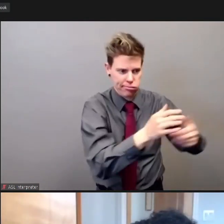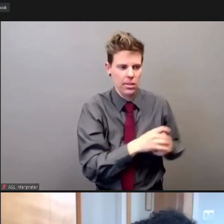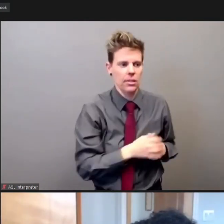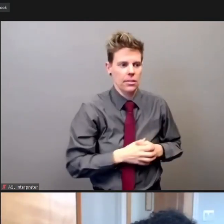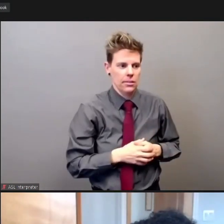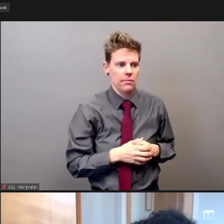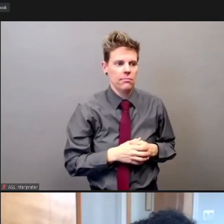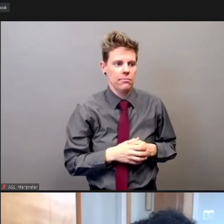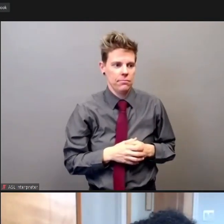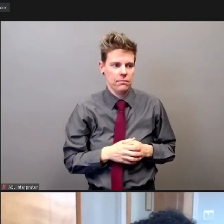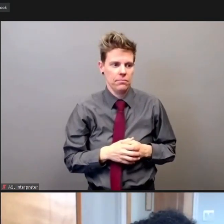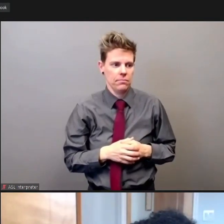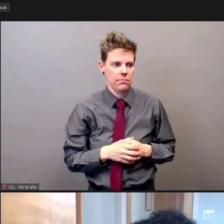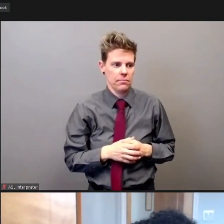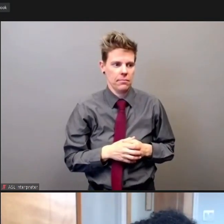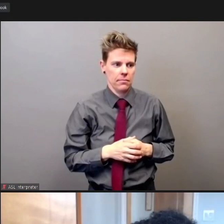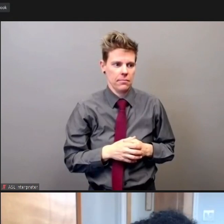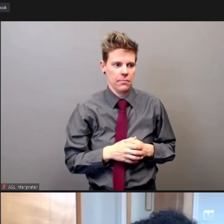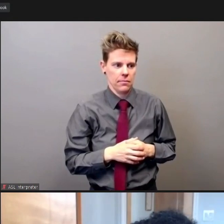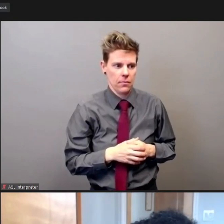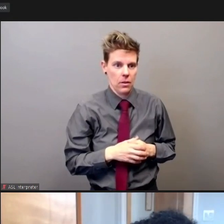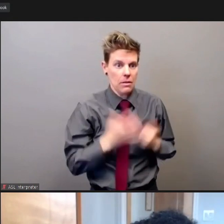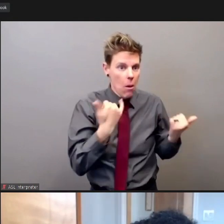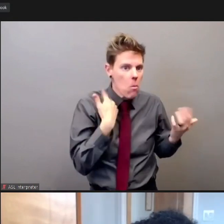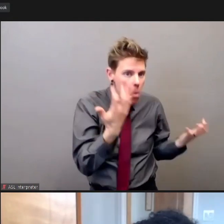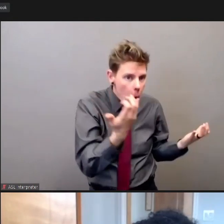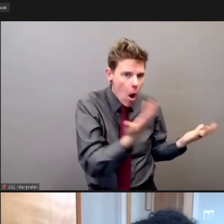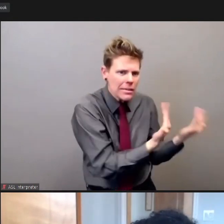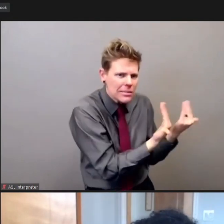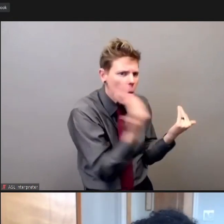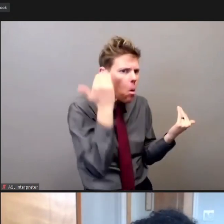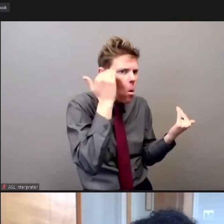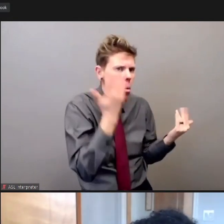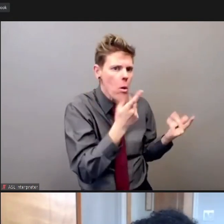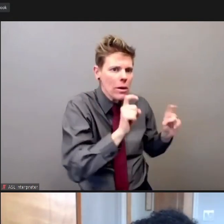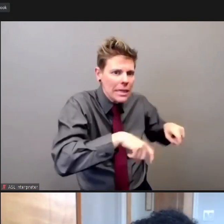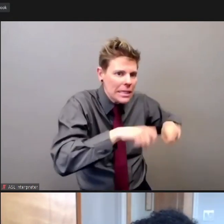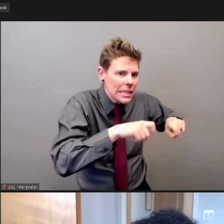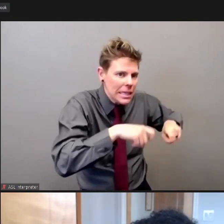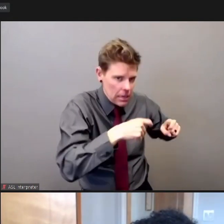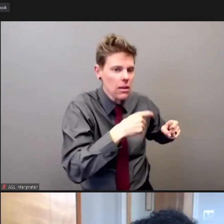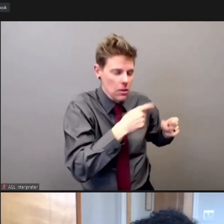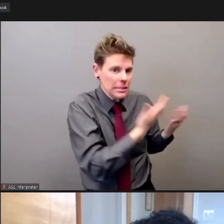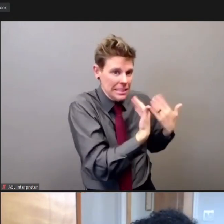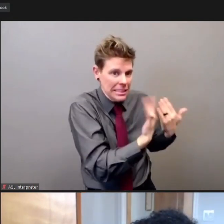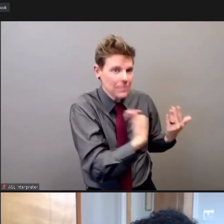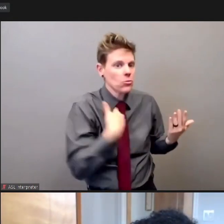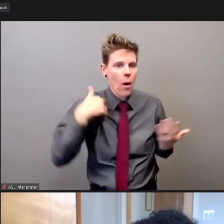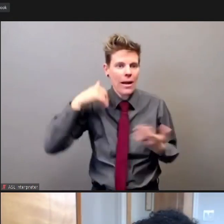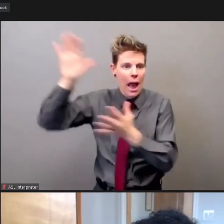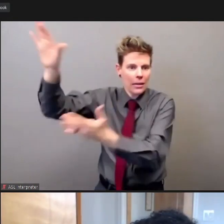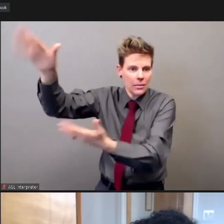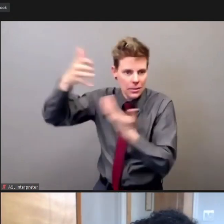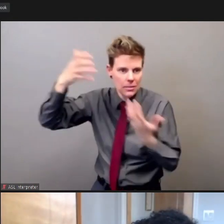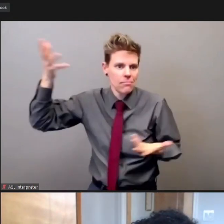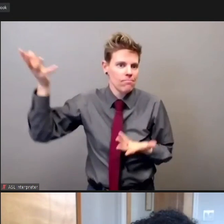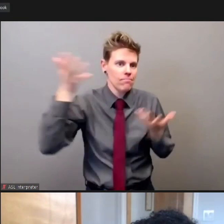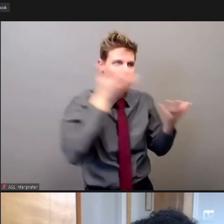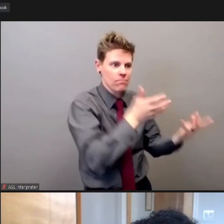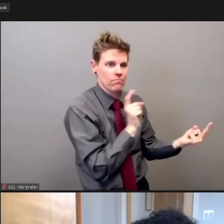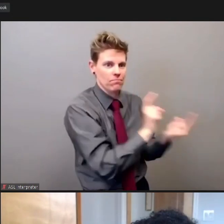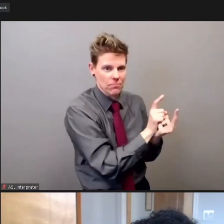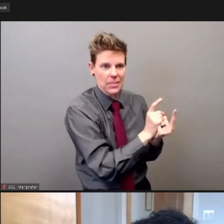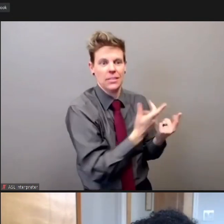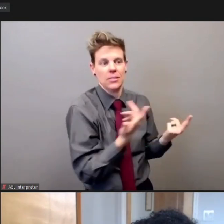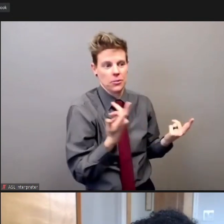from the federal government. I don't think it's enough. I certainly don't believe it's by zip code. And it is an area